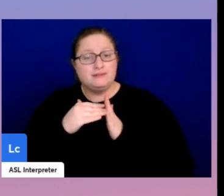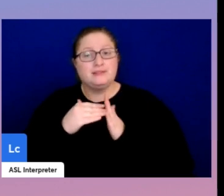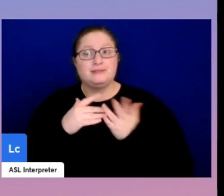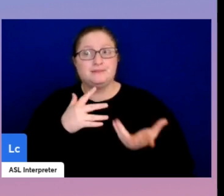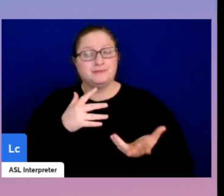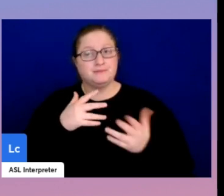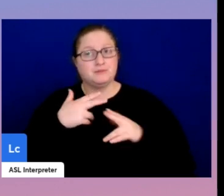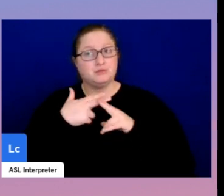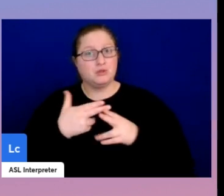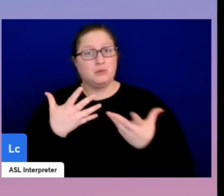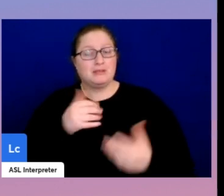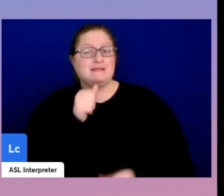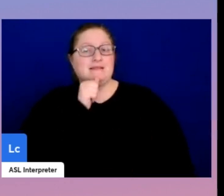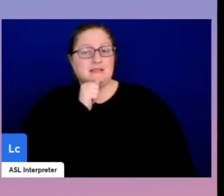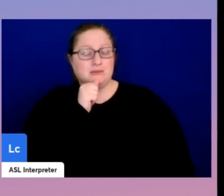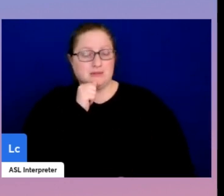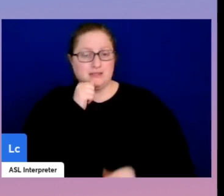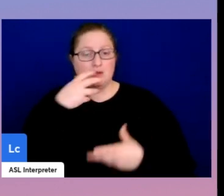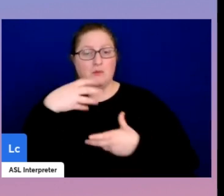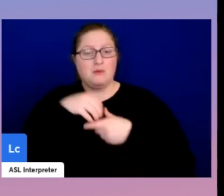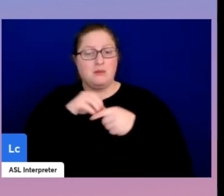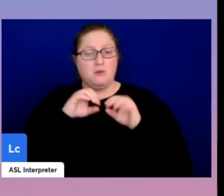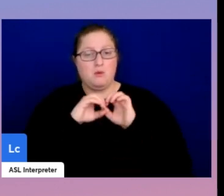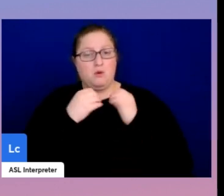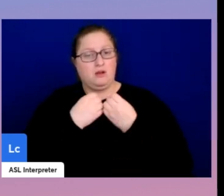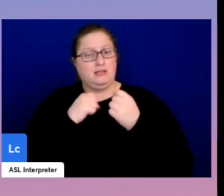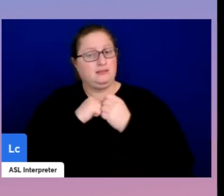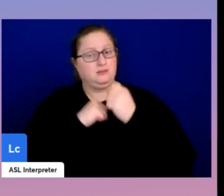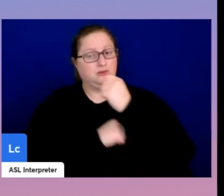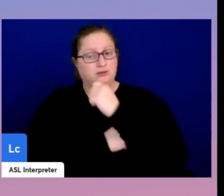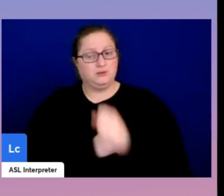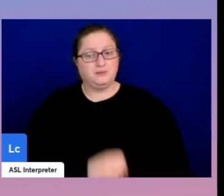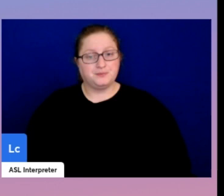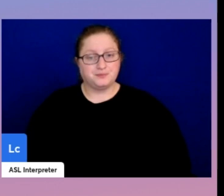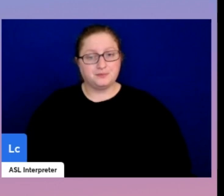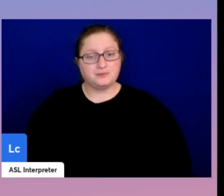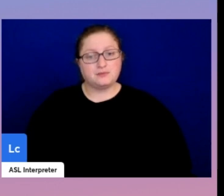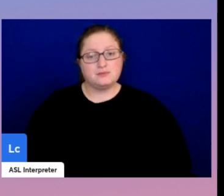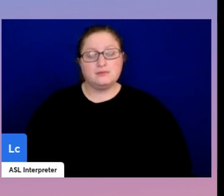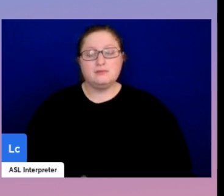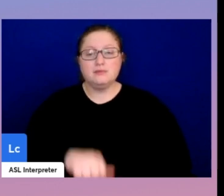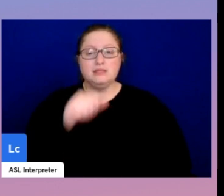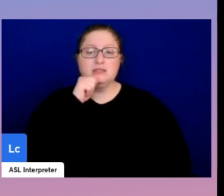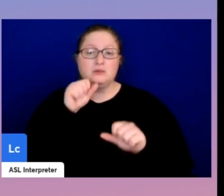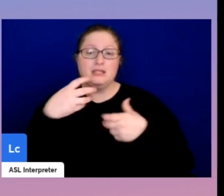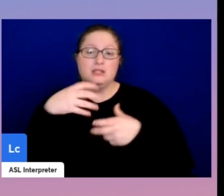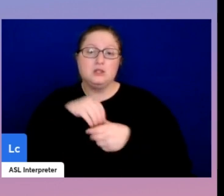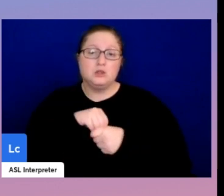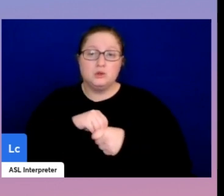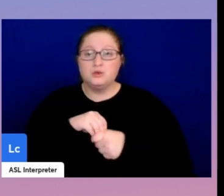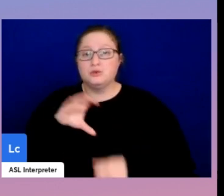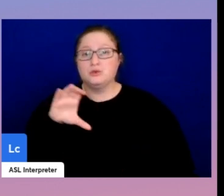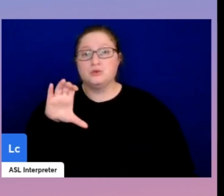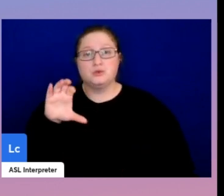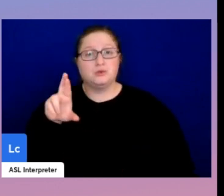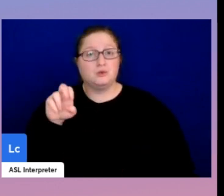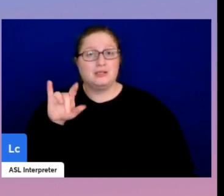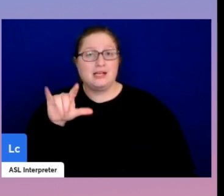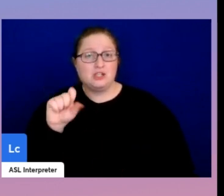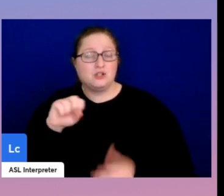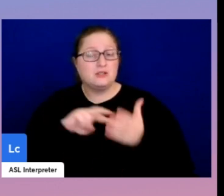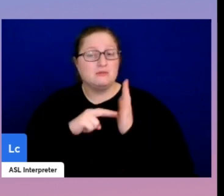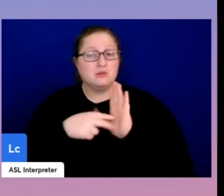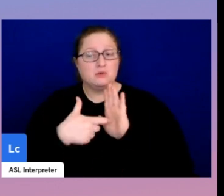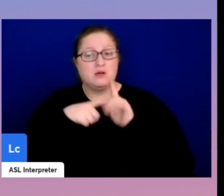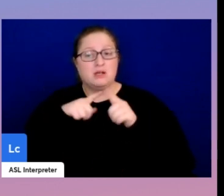secrets, within an organization's infrastructure. Secrets can include credentials, which are required to